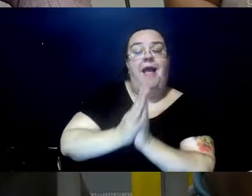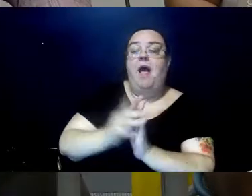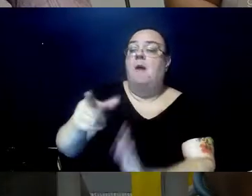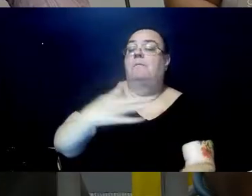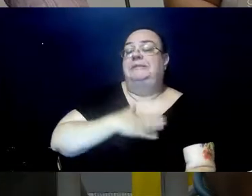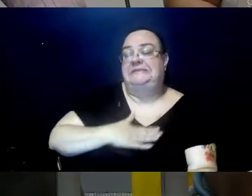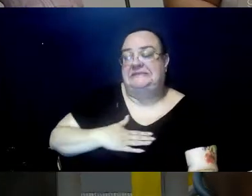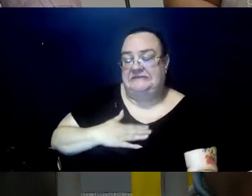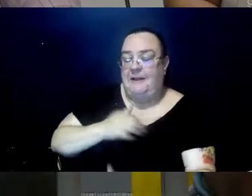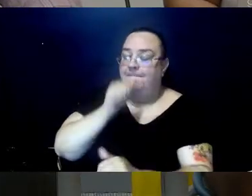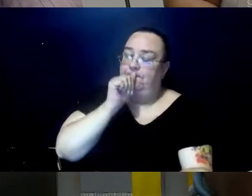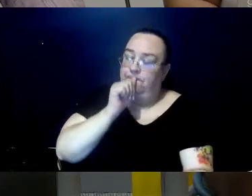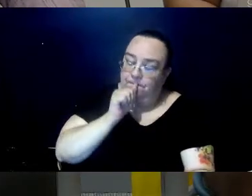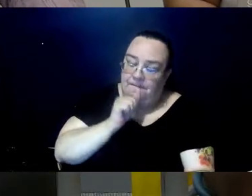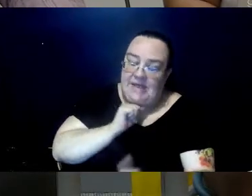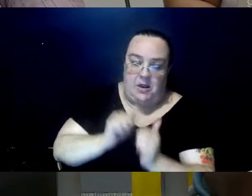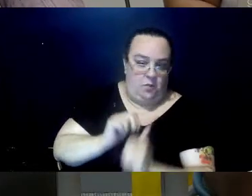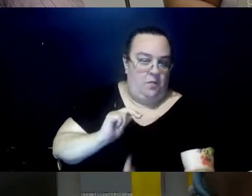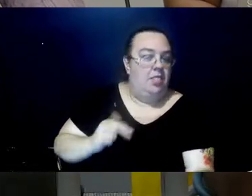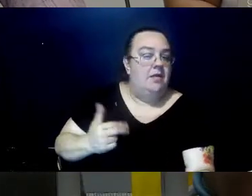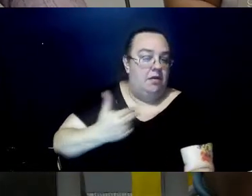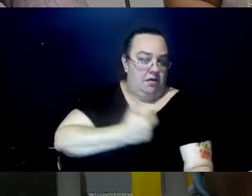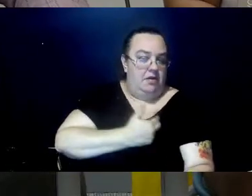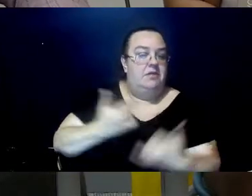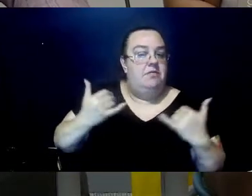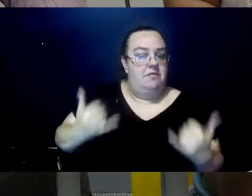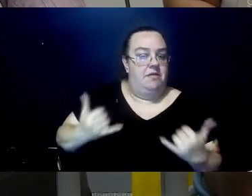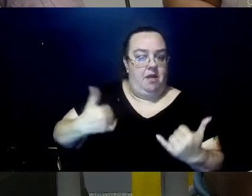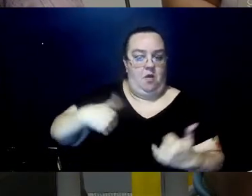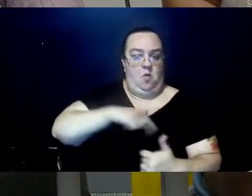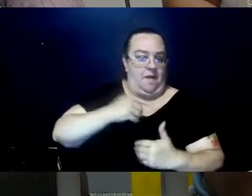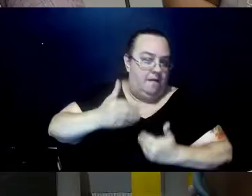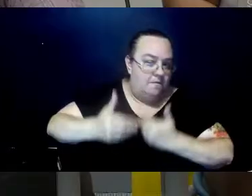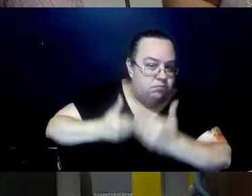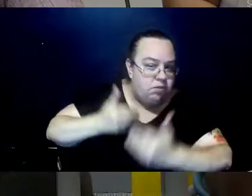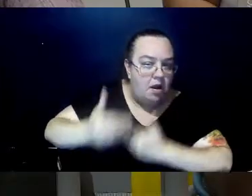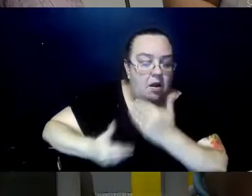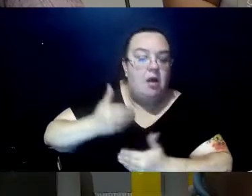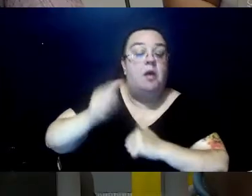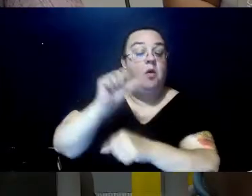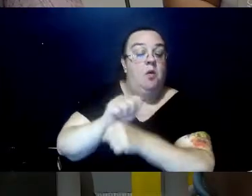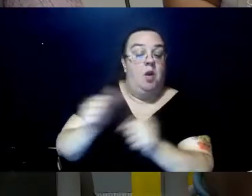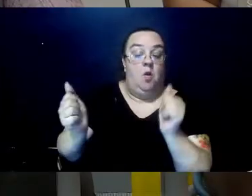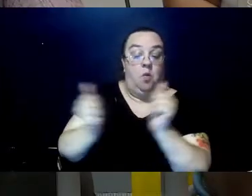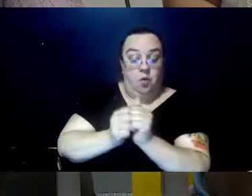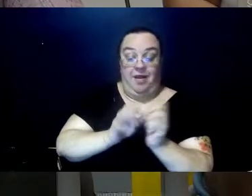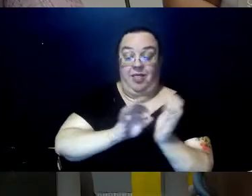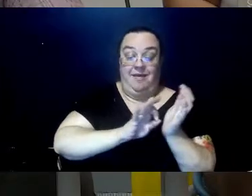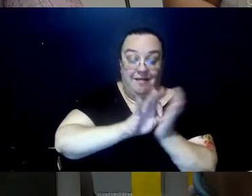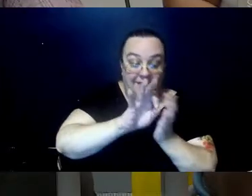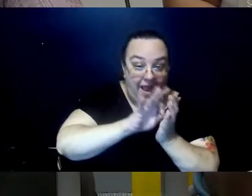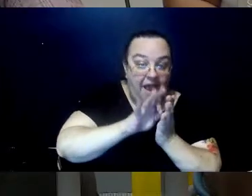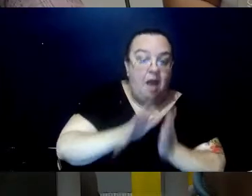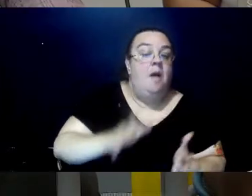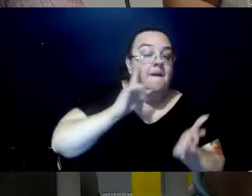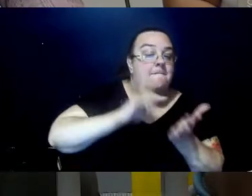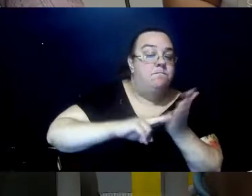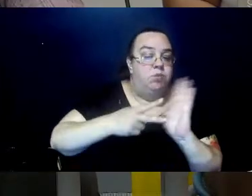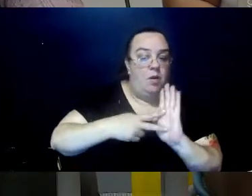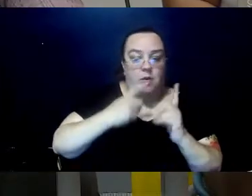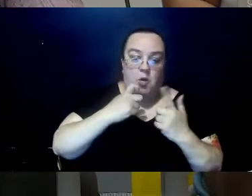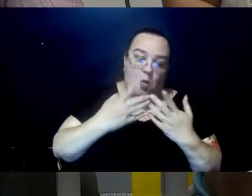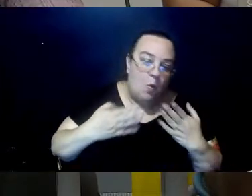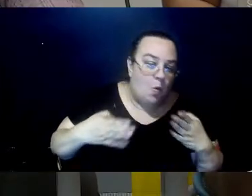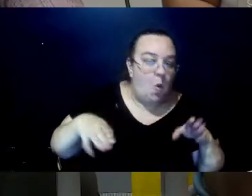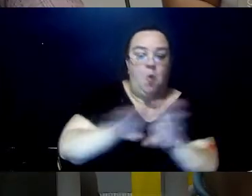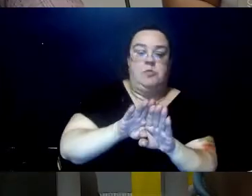us. We're in the process right now of working with our accountant to close out this last month.